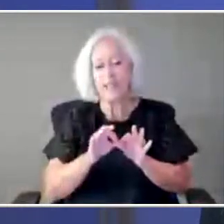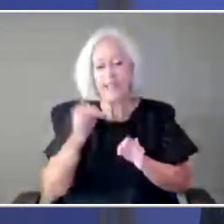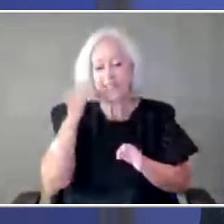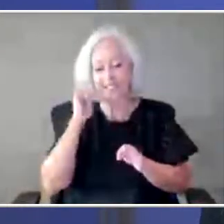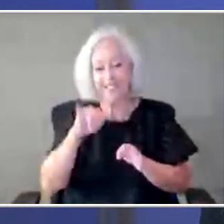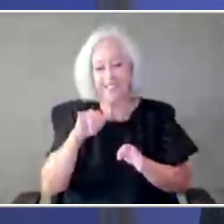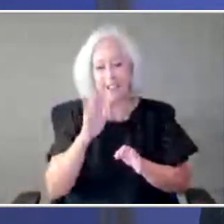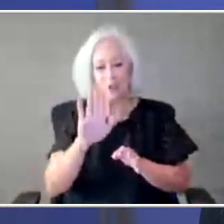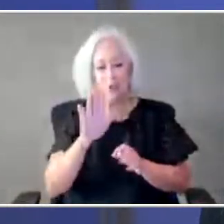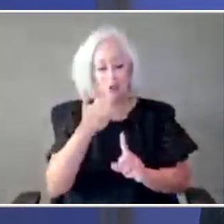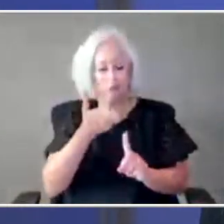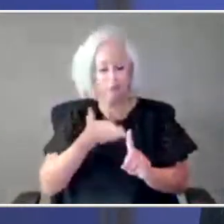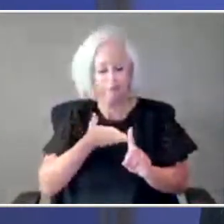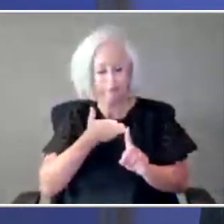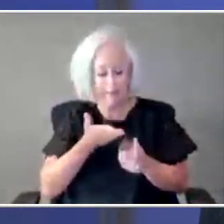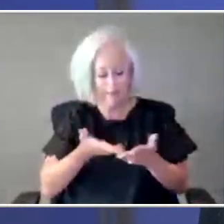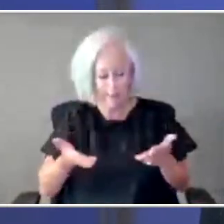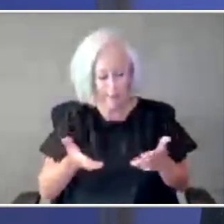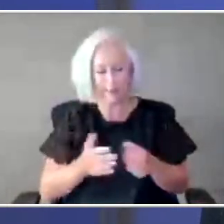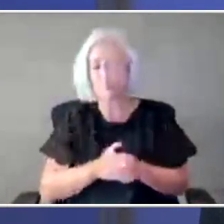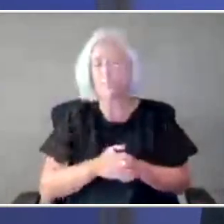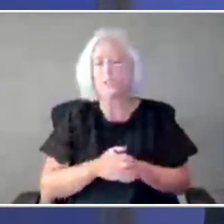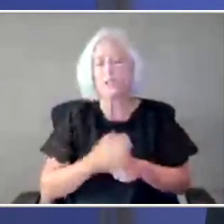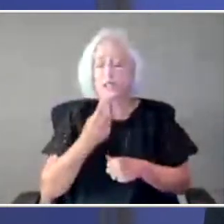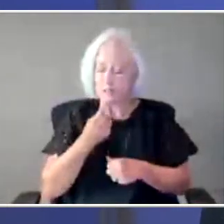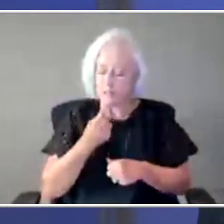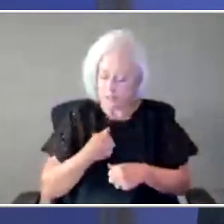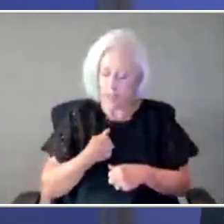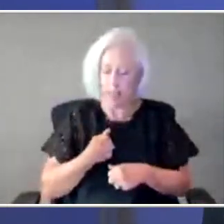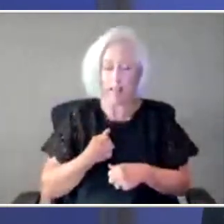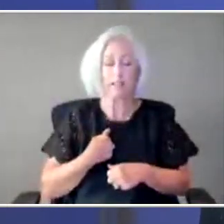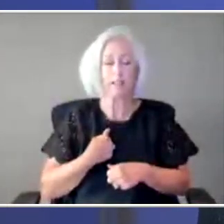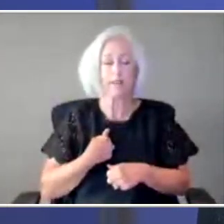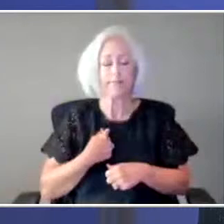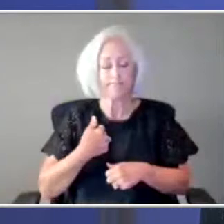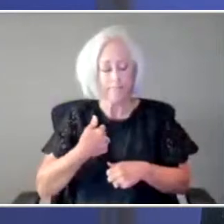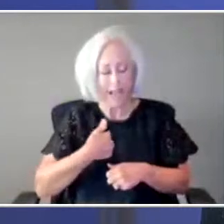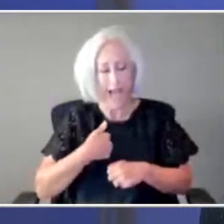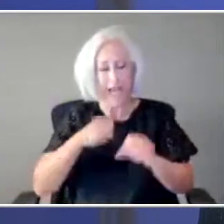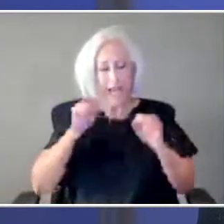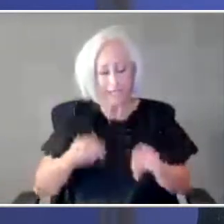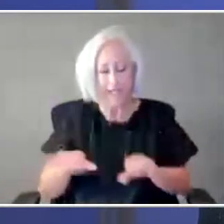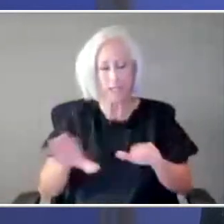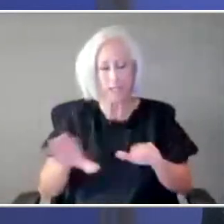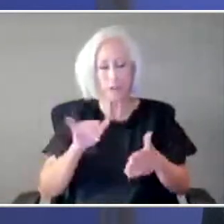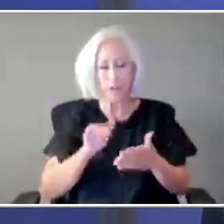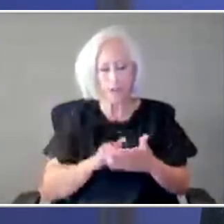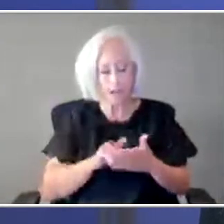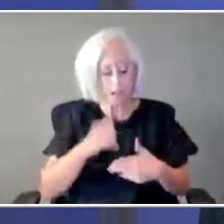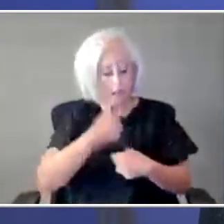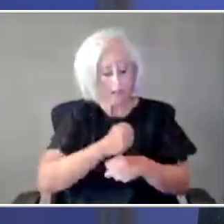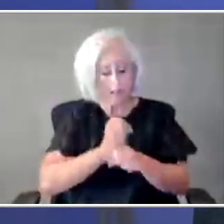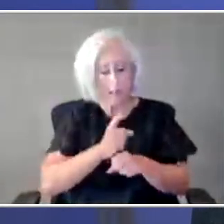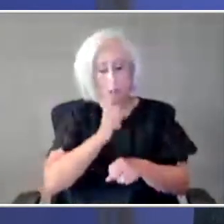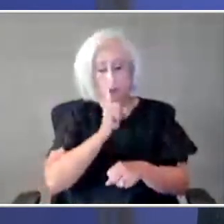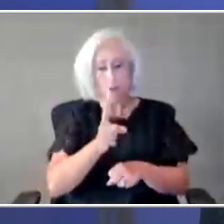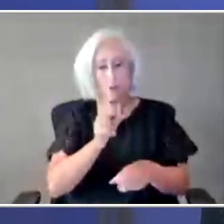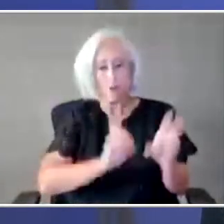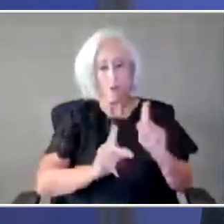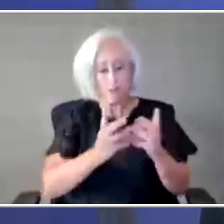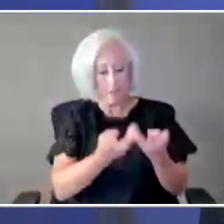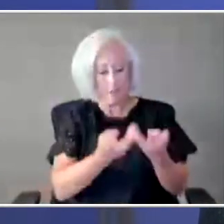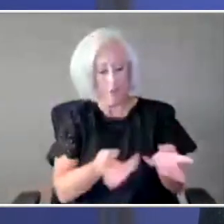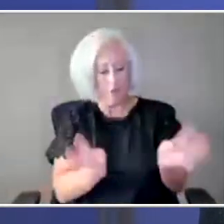really tell yourself, I can do this. And then the people that are around you, make sure that, they are